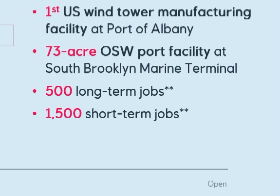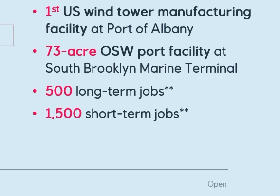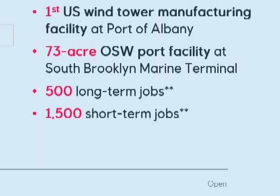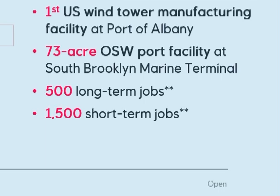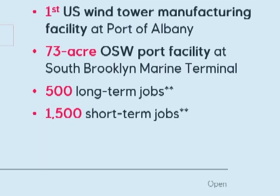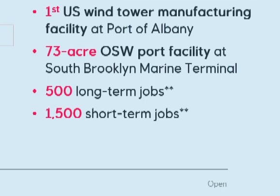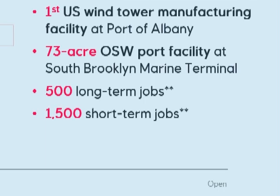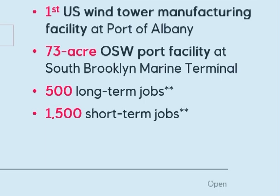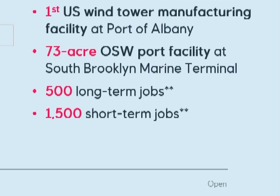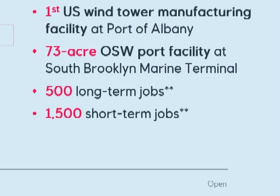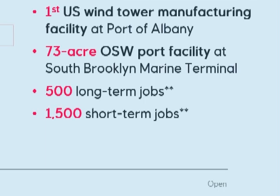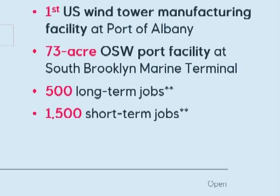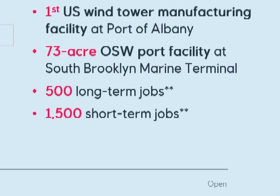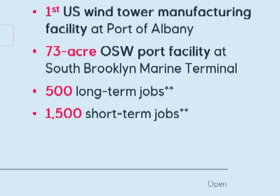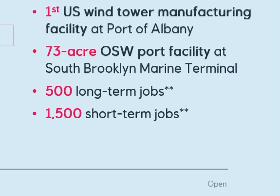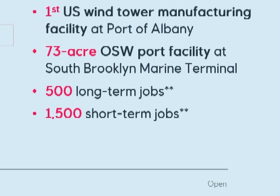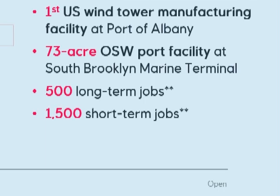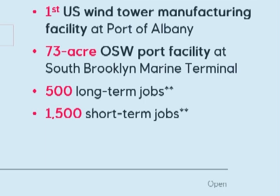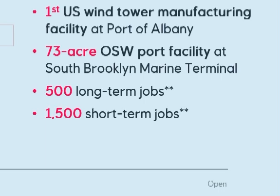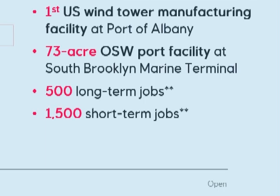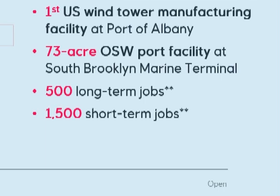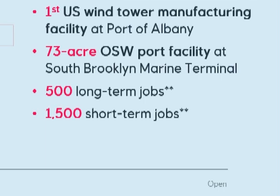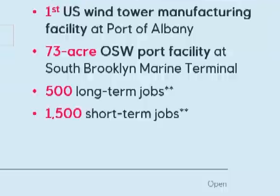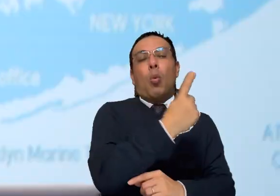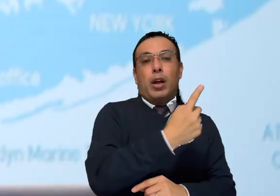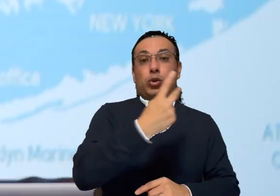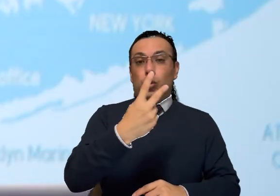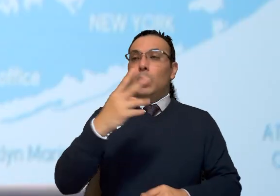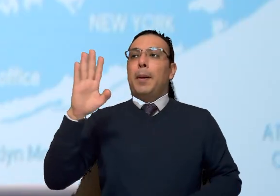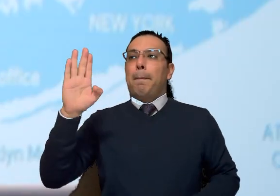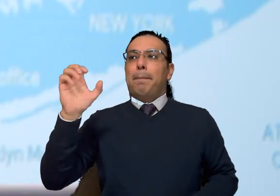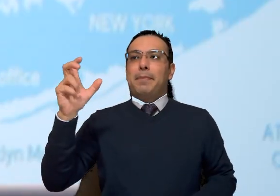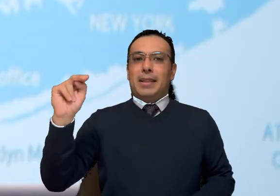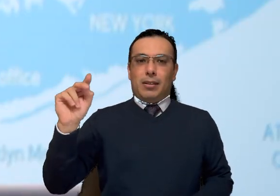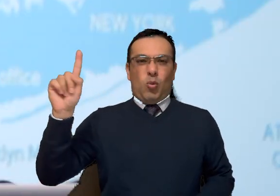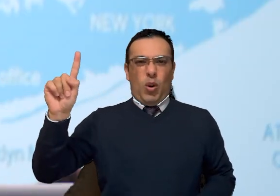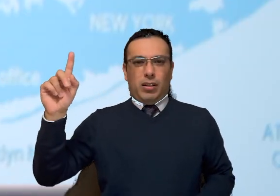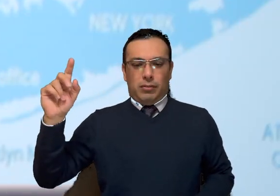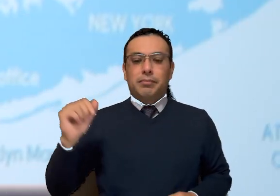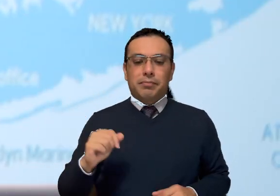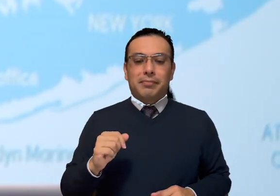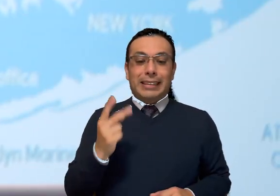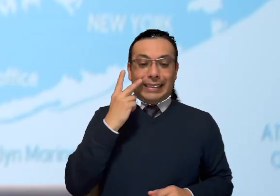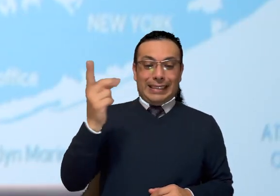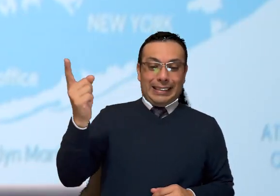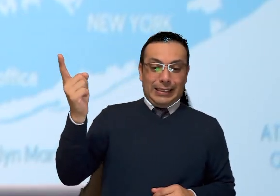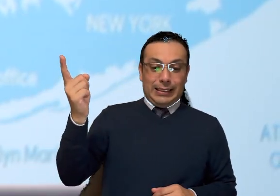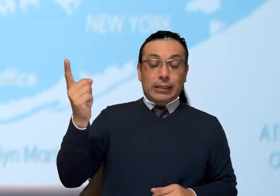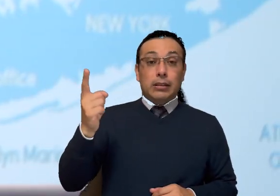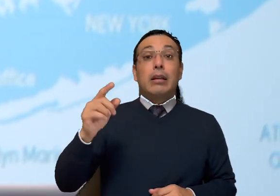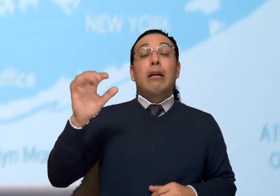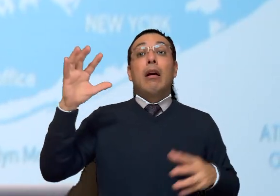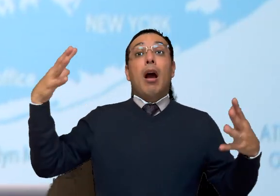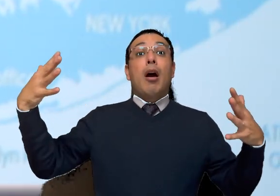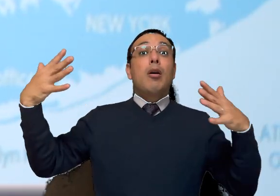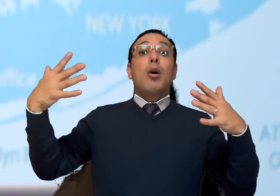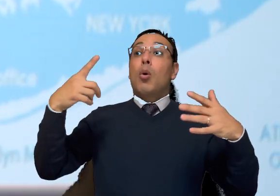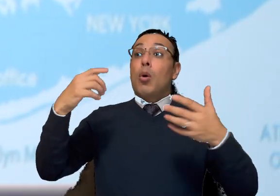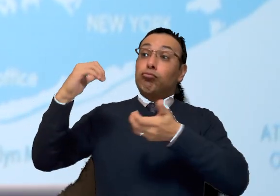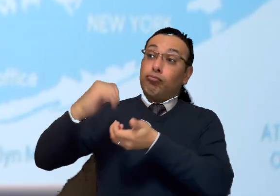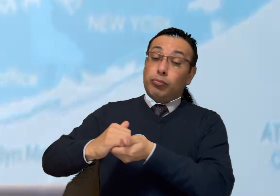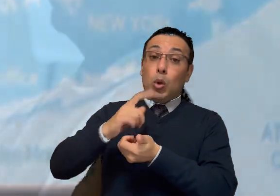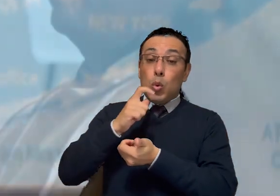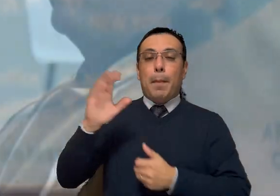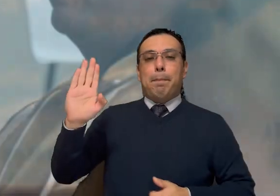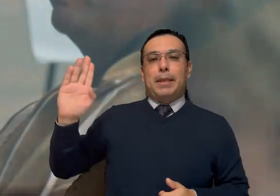in red: Empire Wind 1, Empire Wind 2, and Beacon Wind 1. The Empire Wind and Beacon Wind projects are a 50-50 joint venture between Equinor